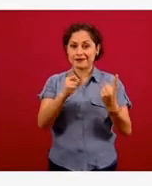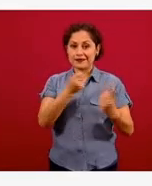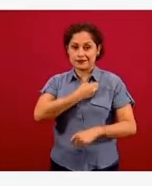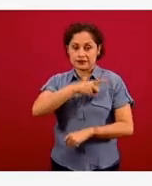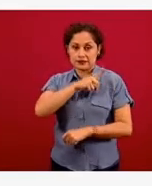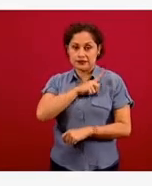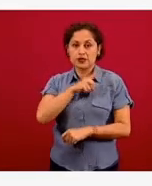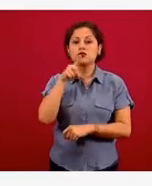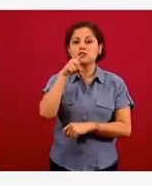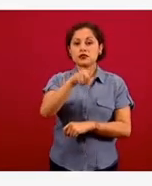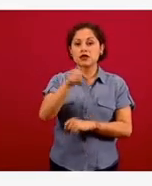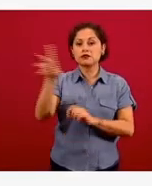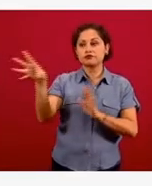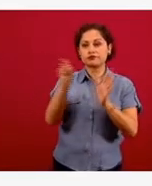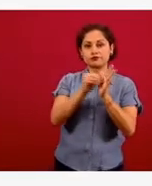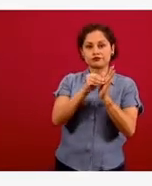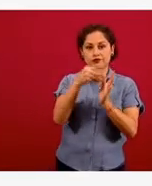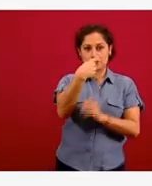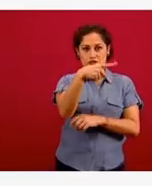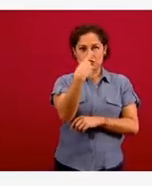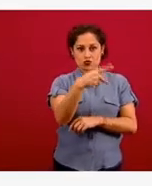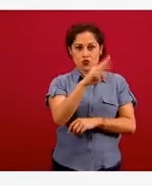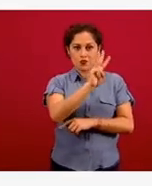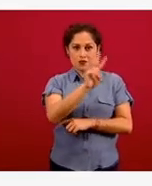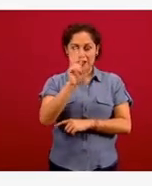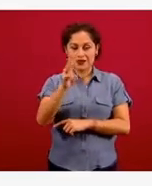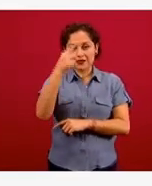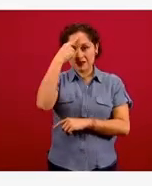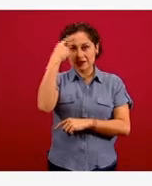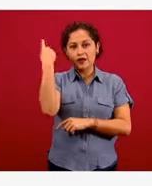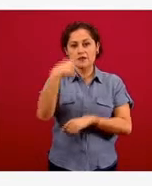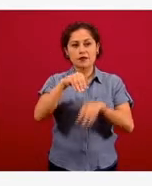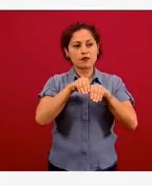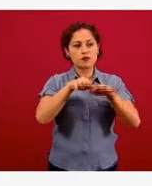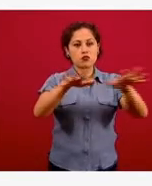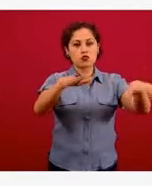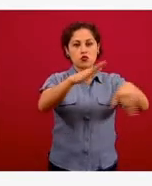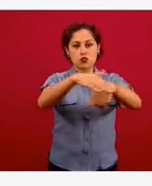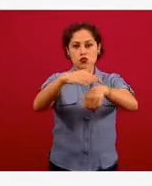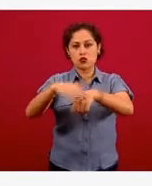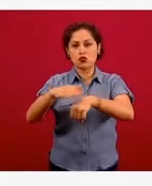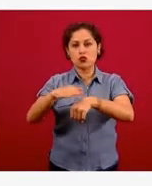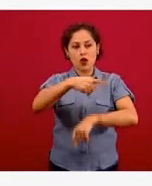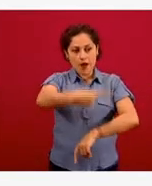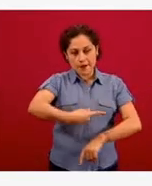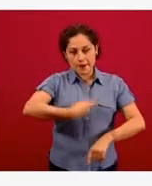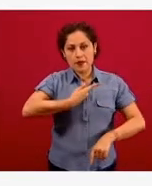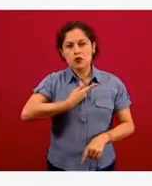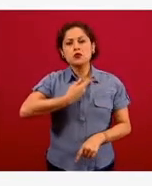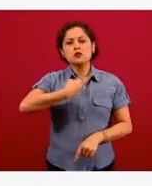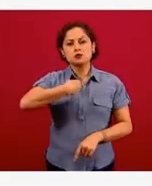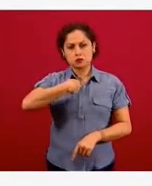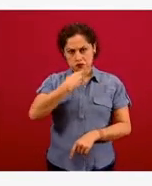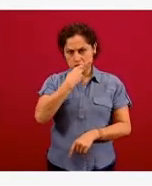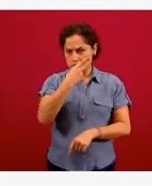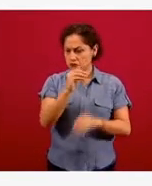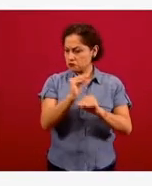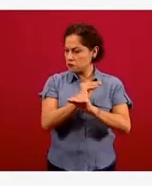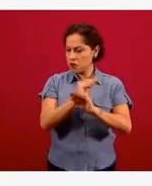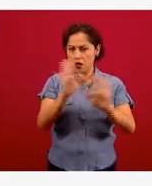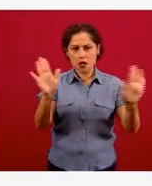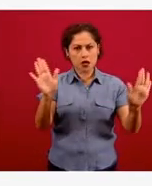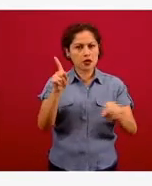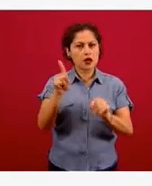have said that they will put Susanna Safe Distance on all their channels. And for us, this is